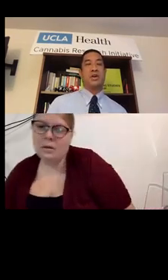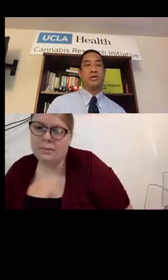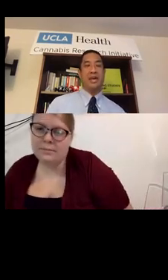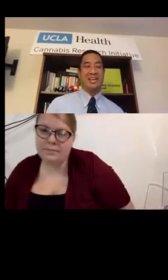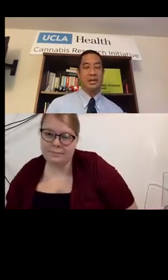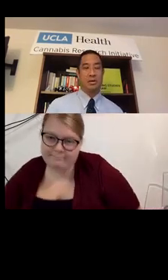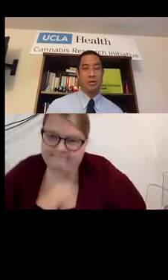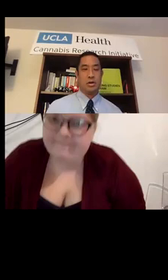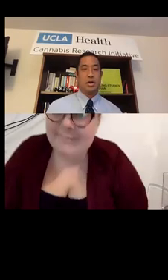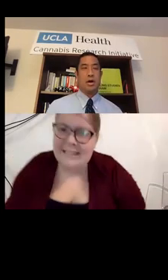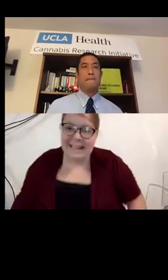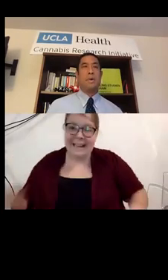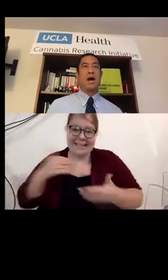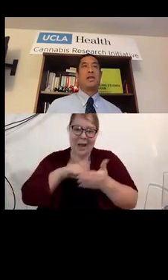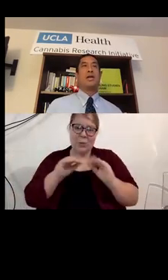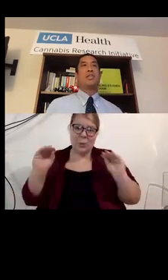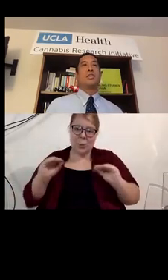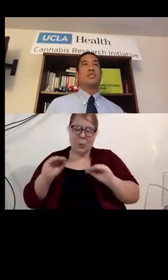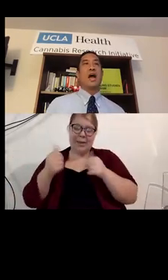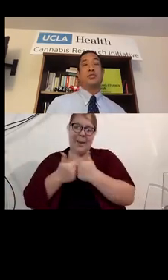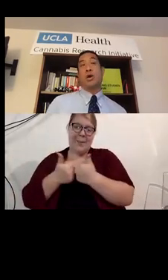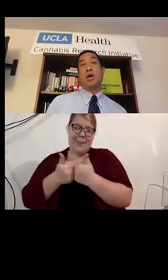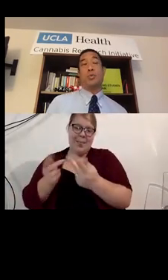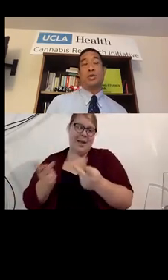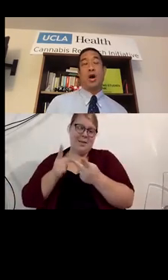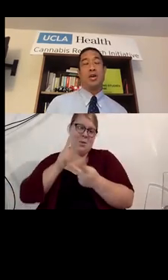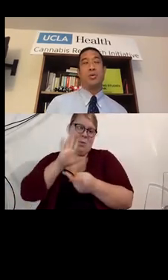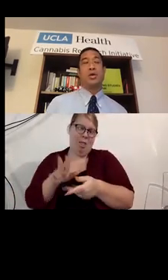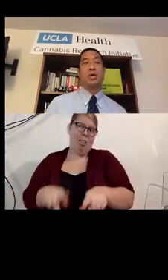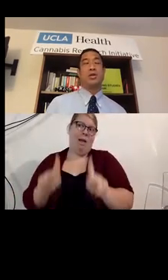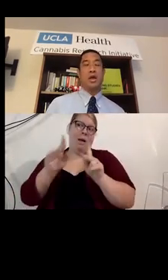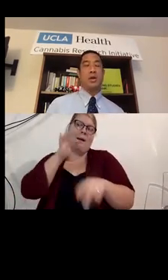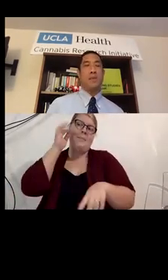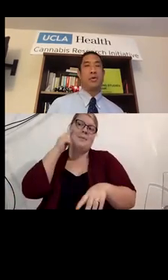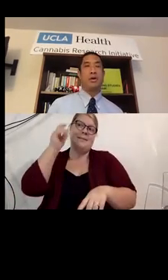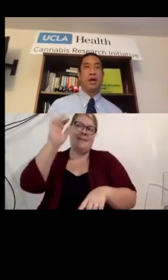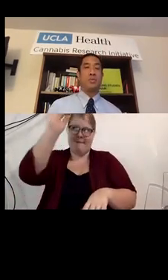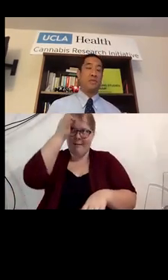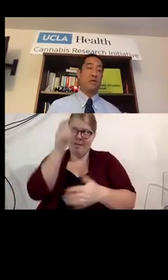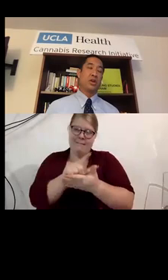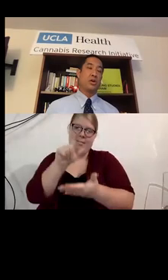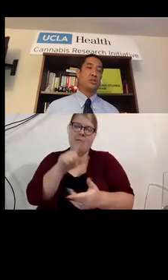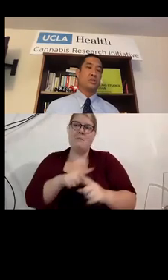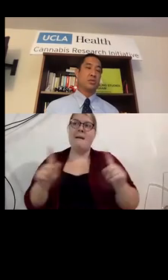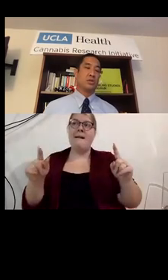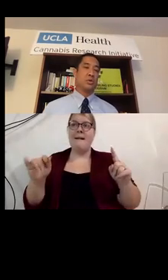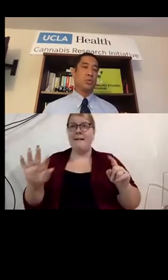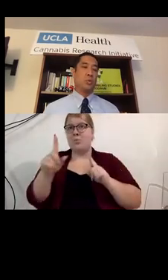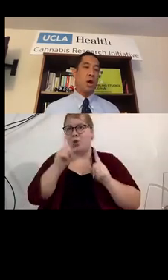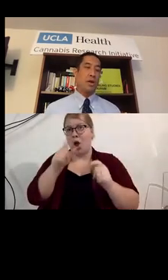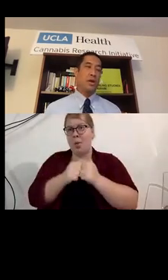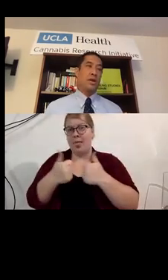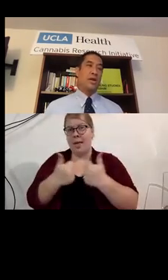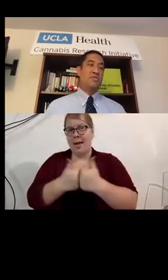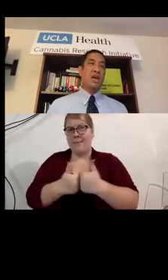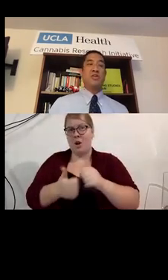it's federally illegal. But that's where we're talking to a gaming operator that would be very curious to see what they would